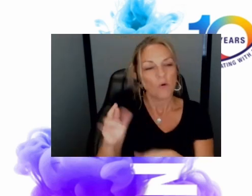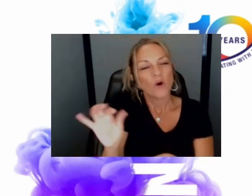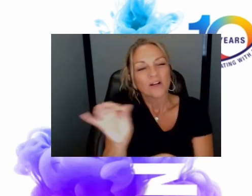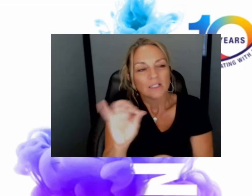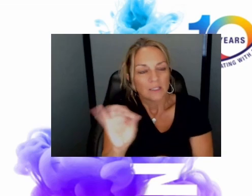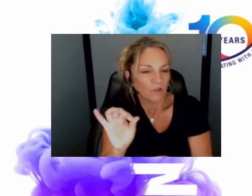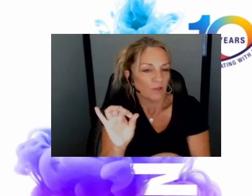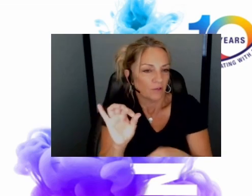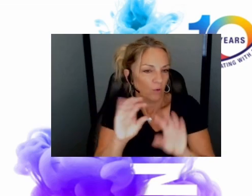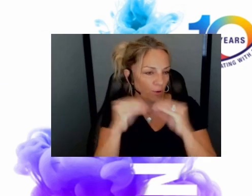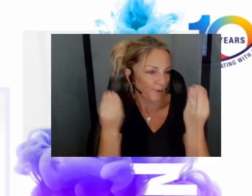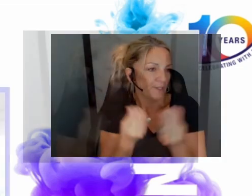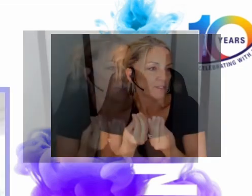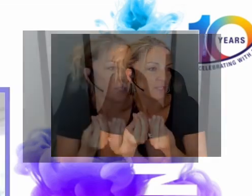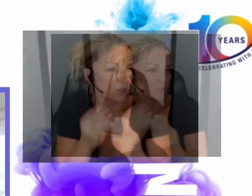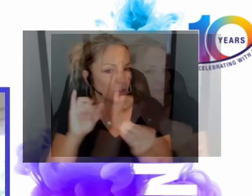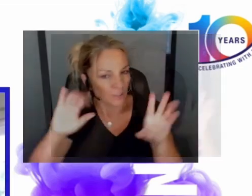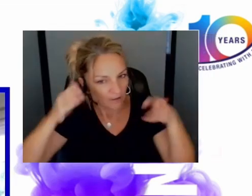organization.